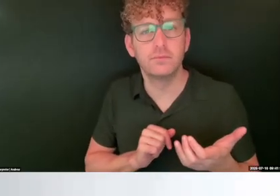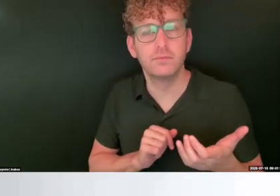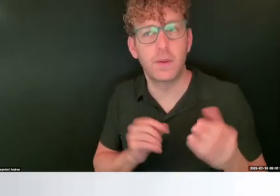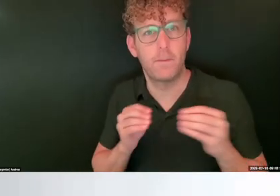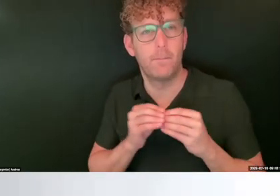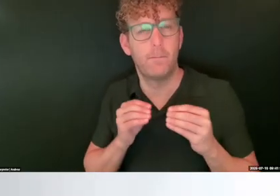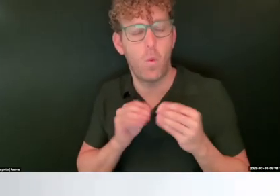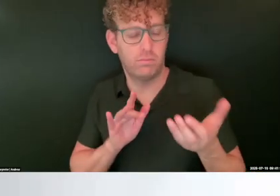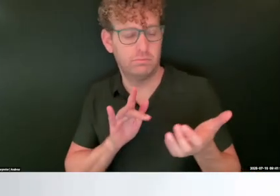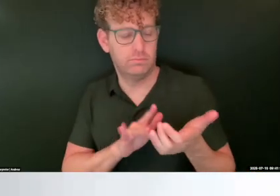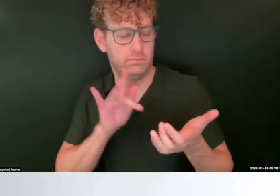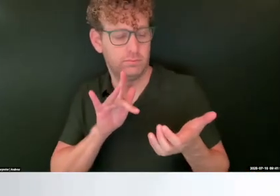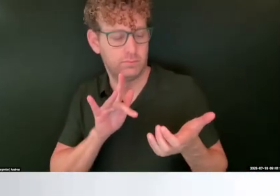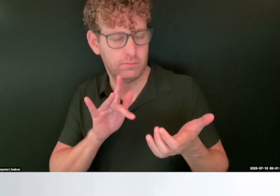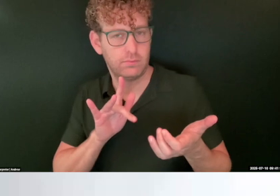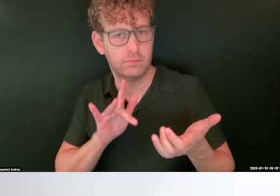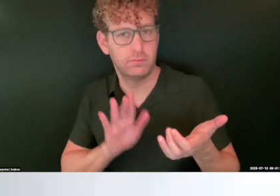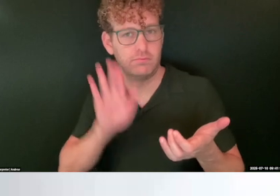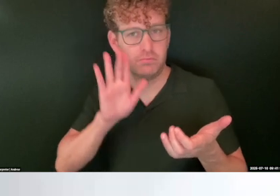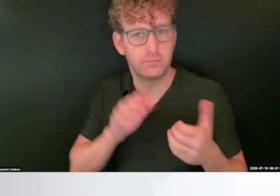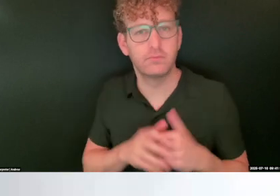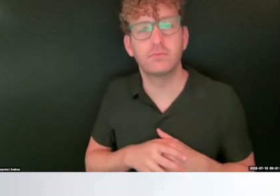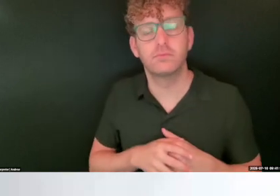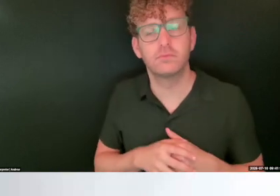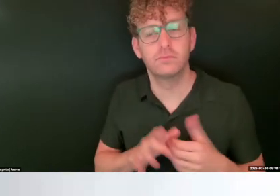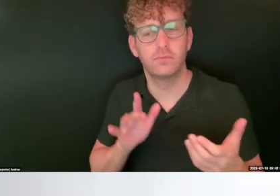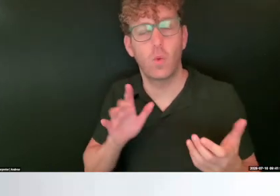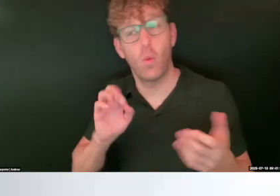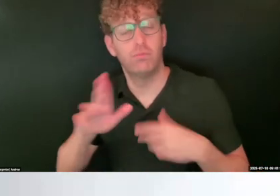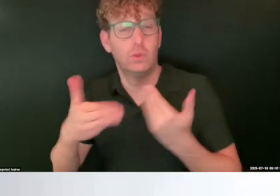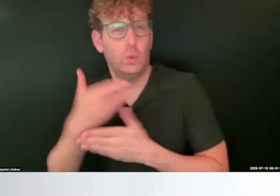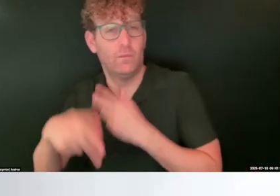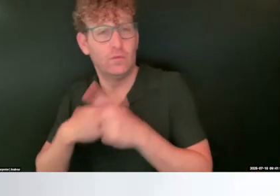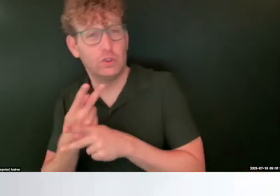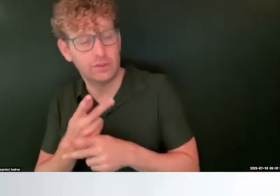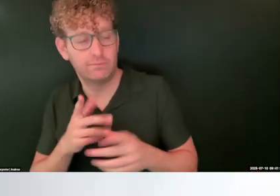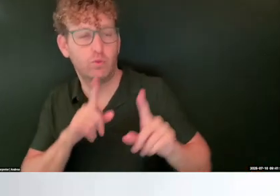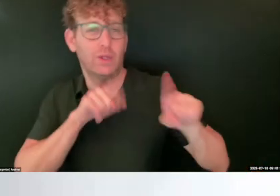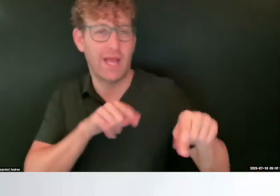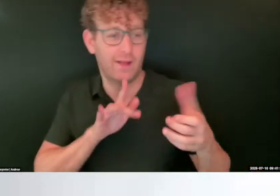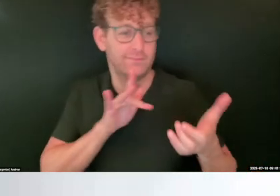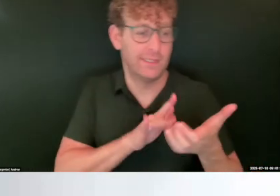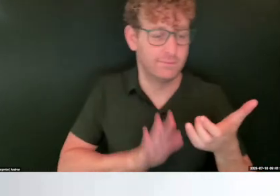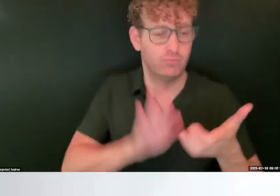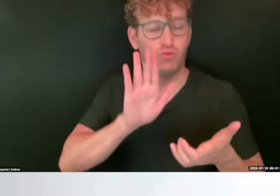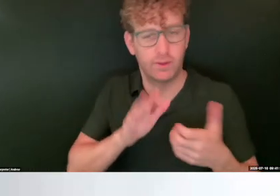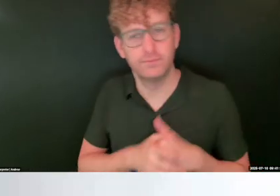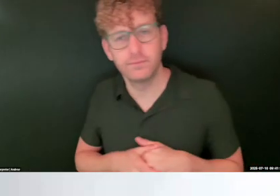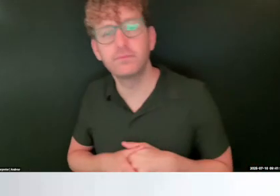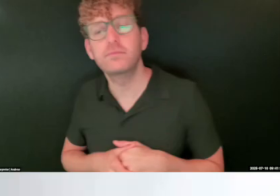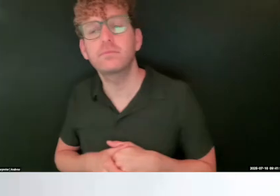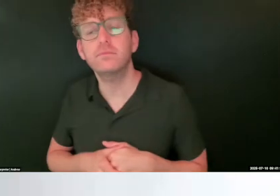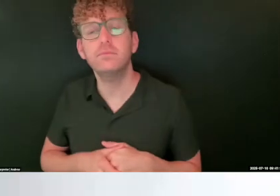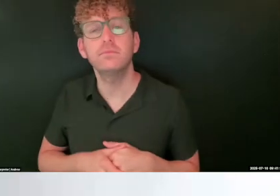tab. Again, if you are using an updated version of Zoom, you may need to click on the React or Reactions option on the